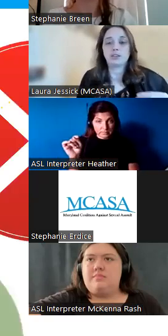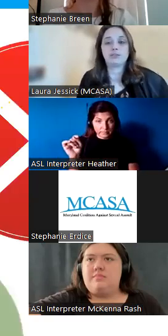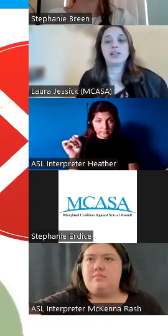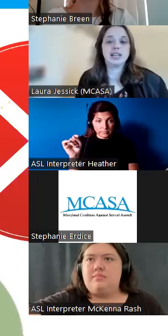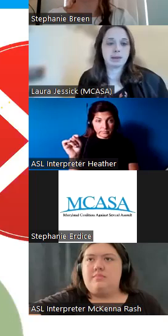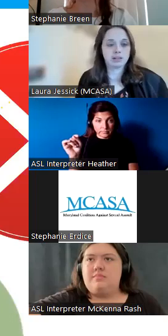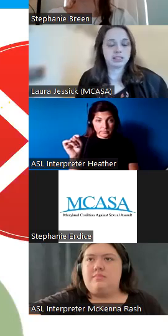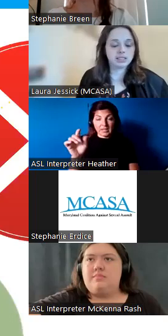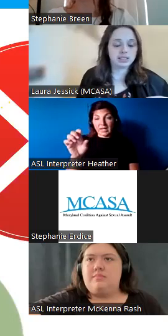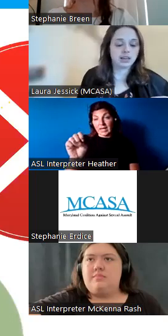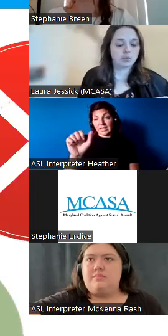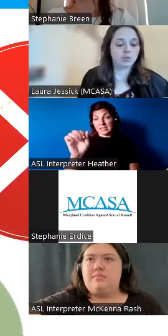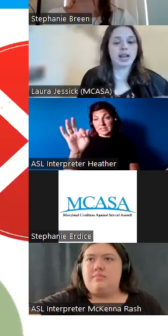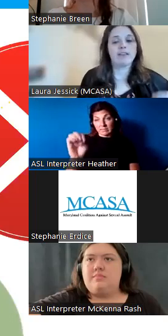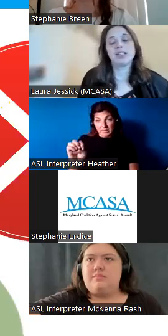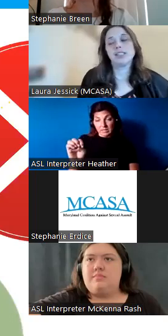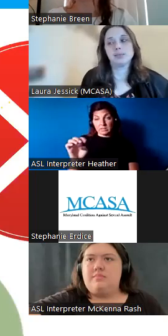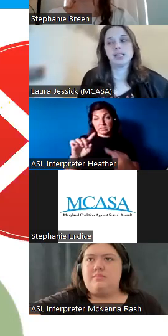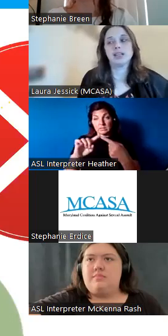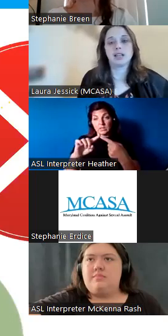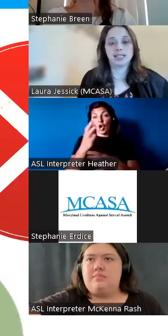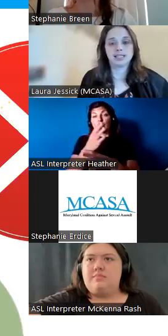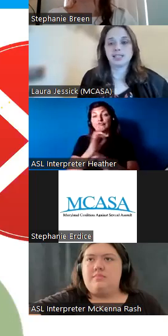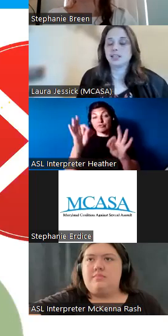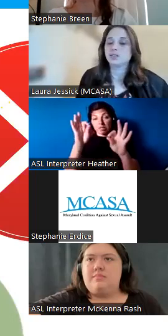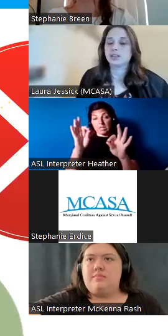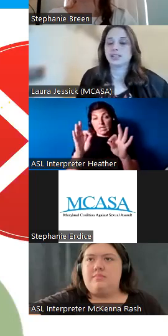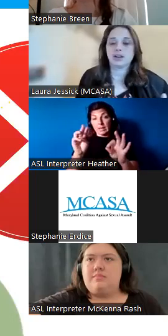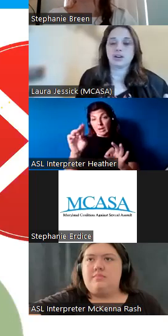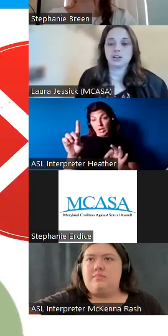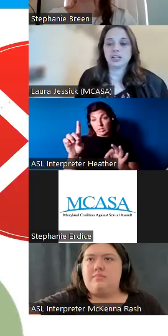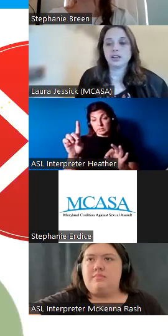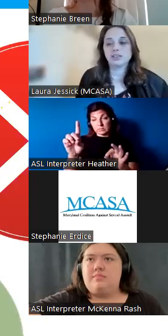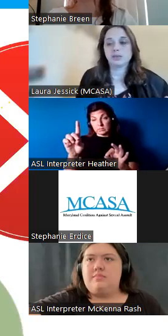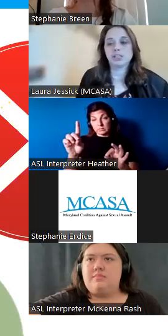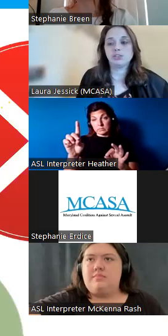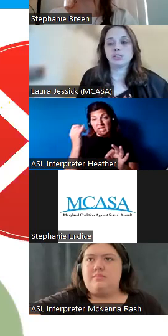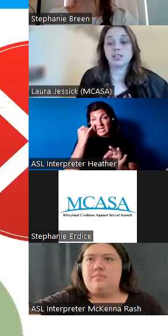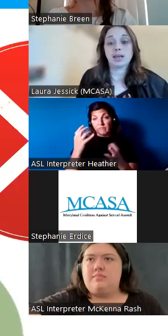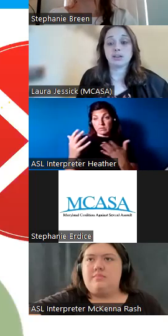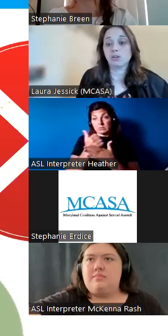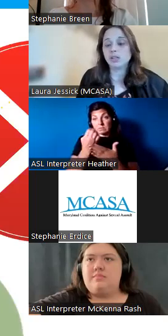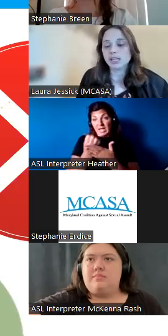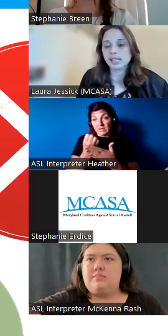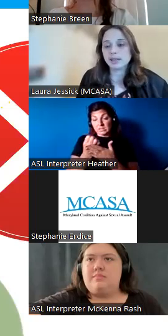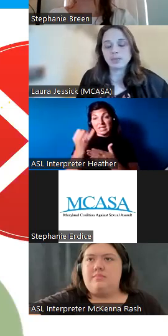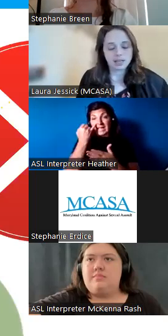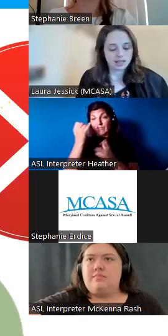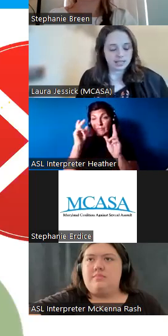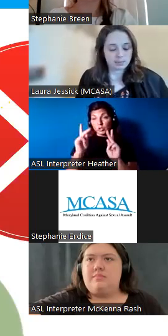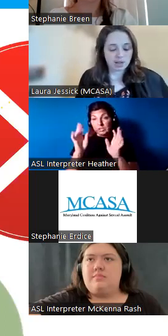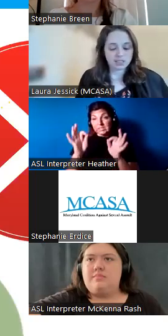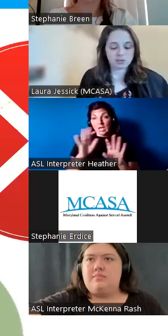safes are free in Maryland when evidence is being collected. So as I said earlier, if somebody chooses the medical only